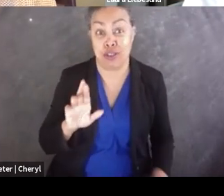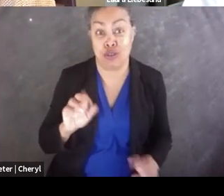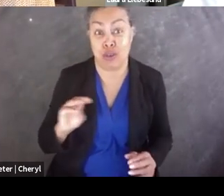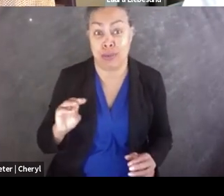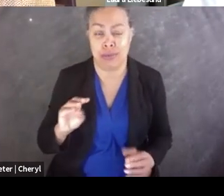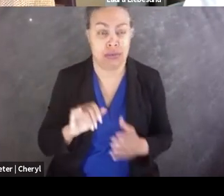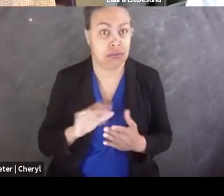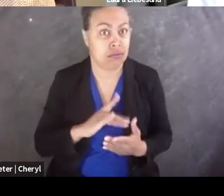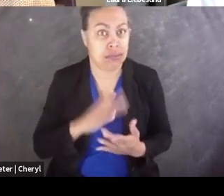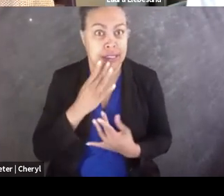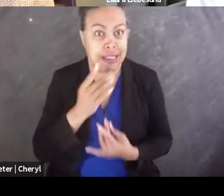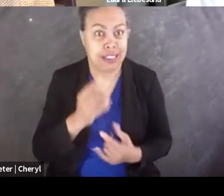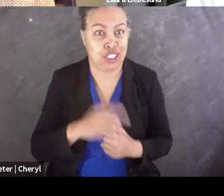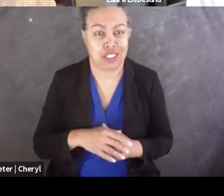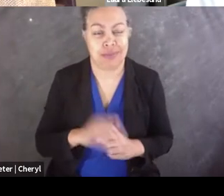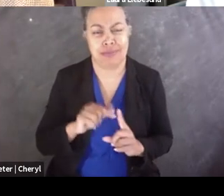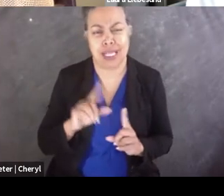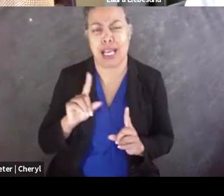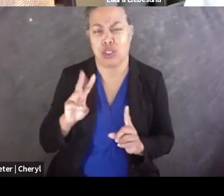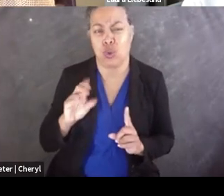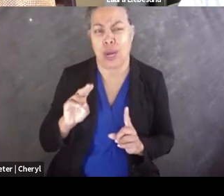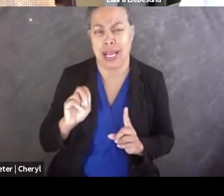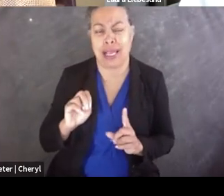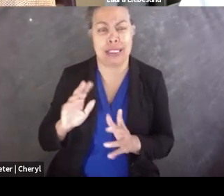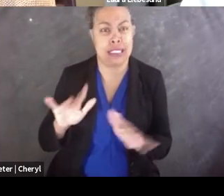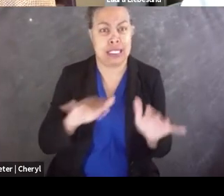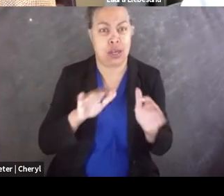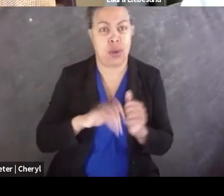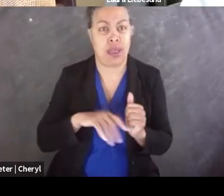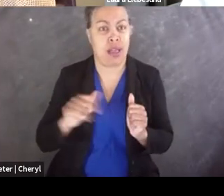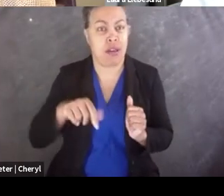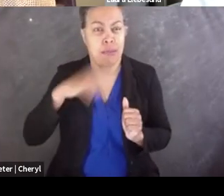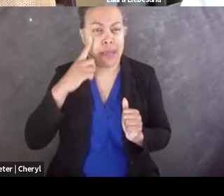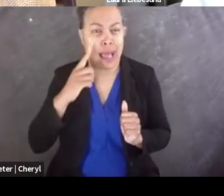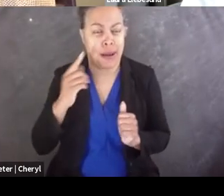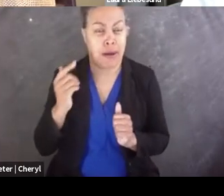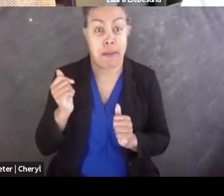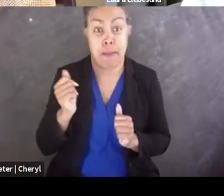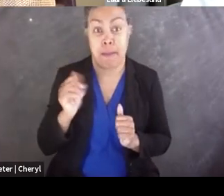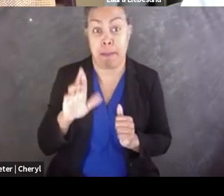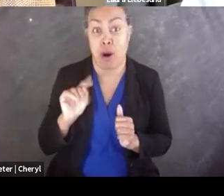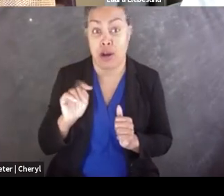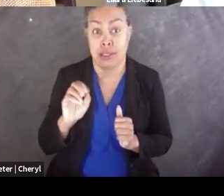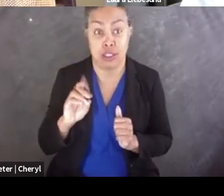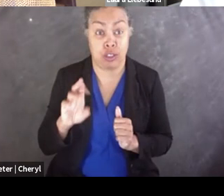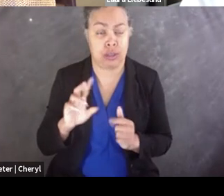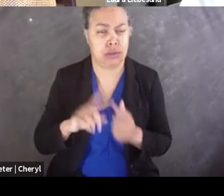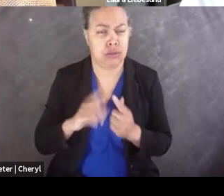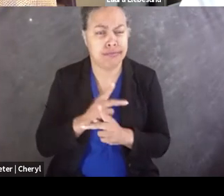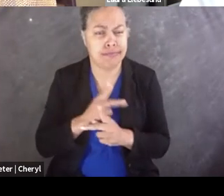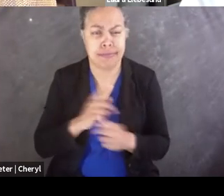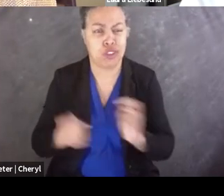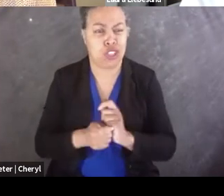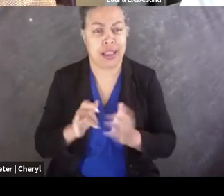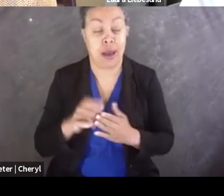Dwayne really started to work with other Black bartenders to change the perception of bartending in DC and nationally as something that was historically a